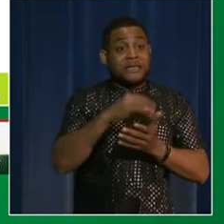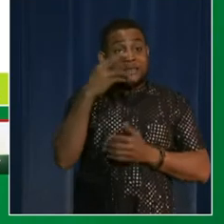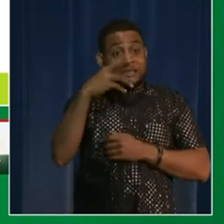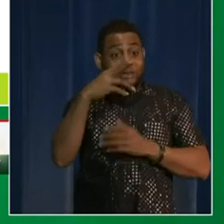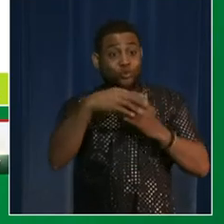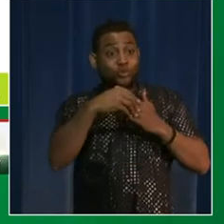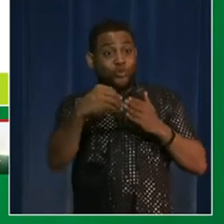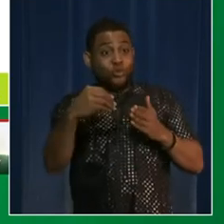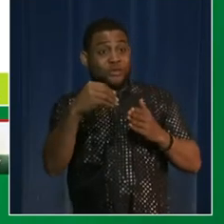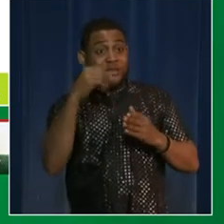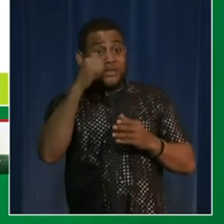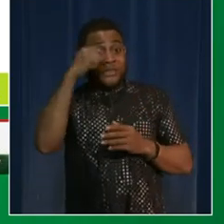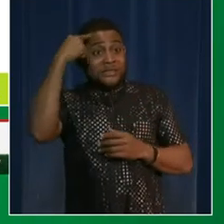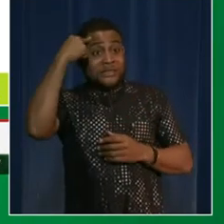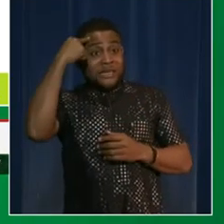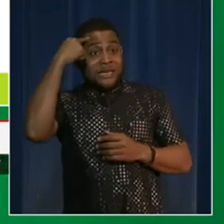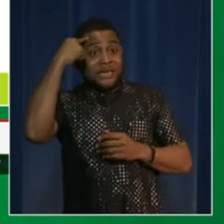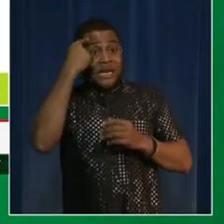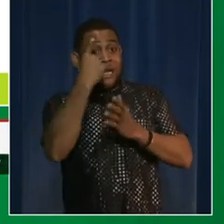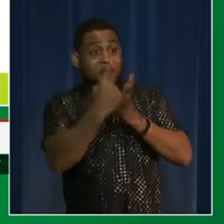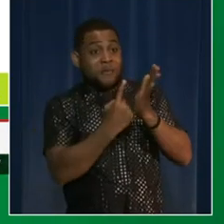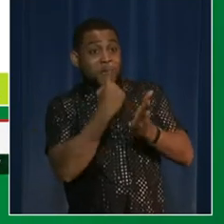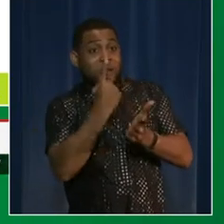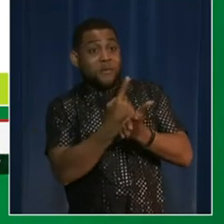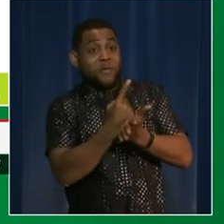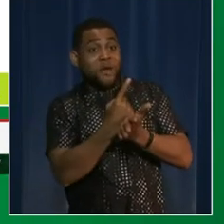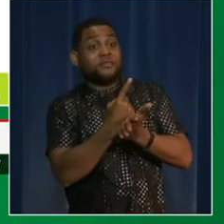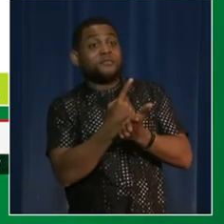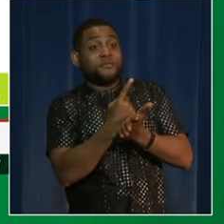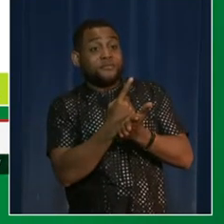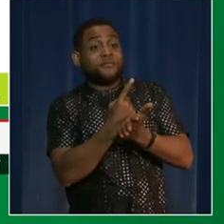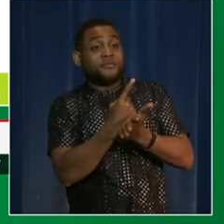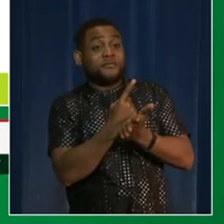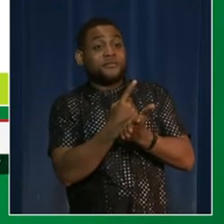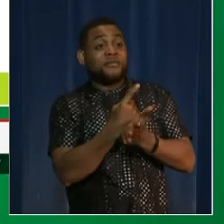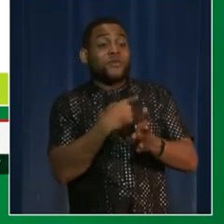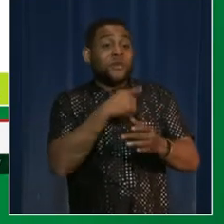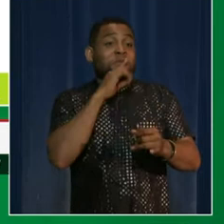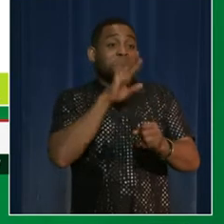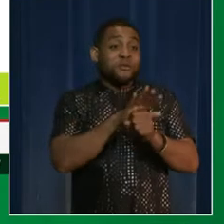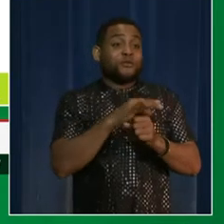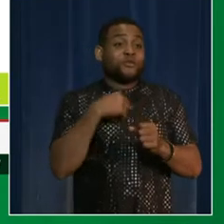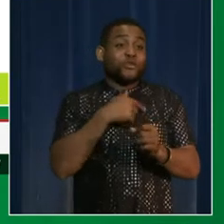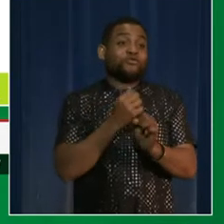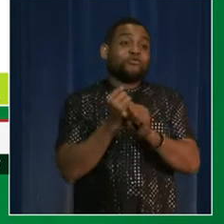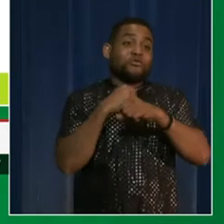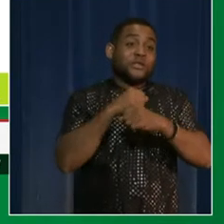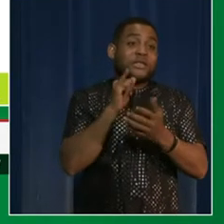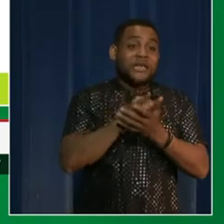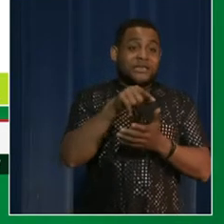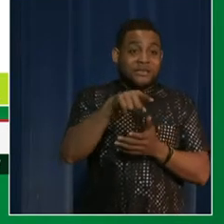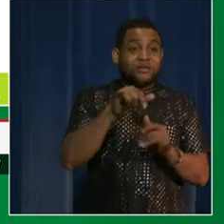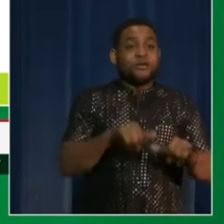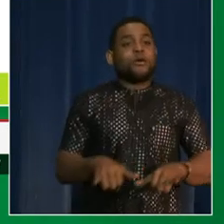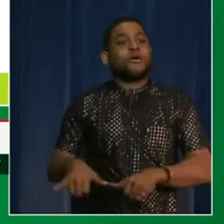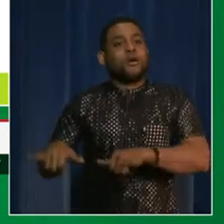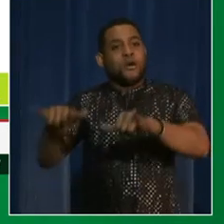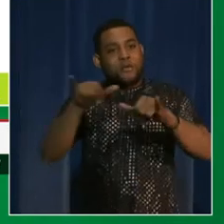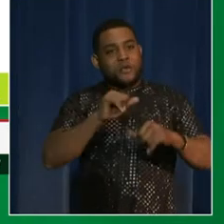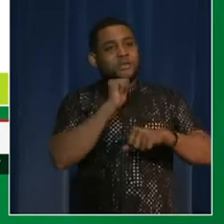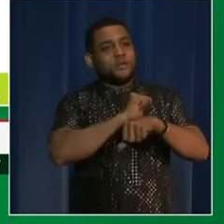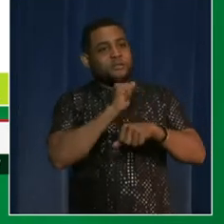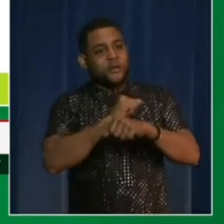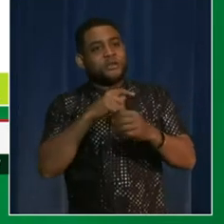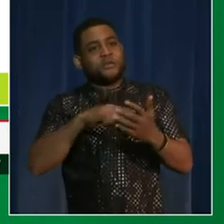Next slide. I will go through this very quickly, I promise. We also created what we called a common labor initiative. We understand